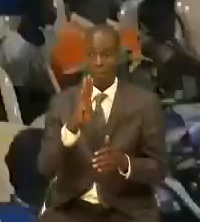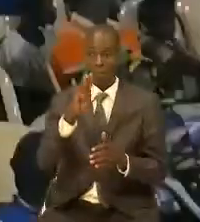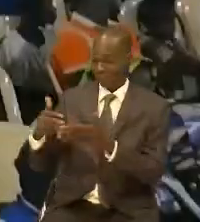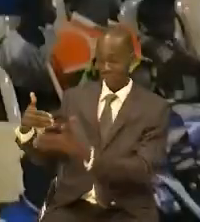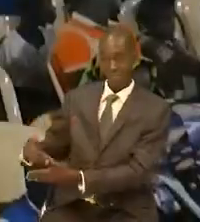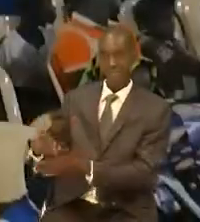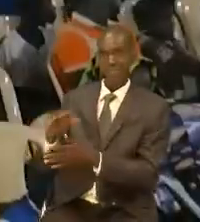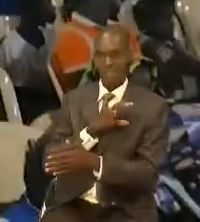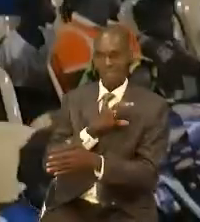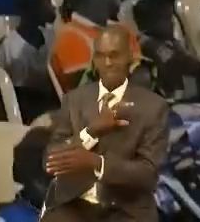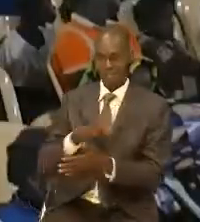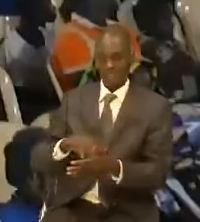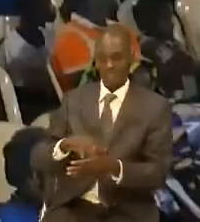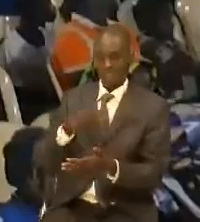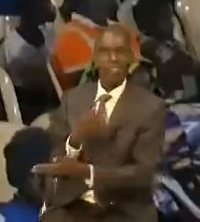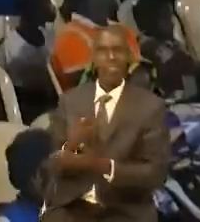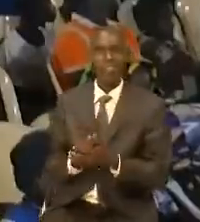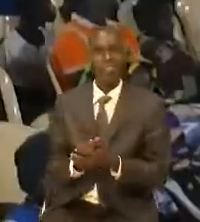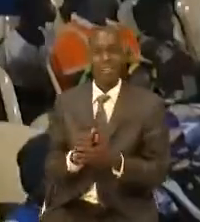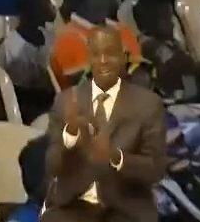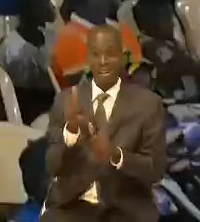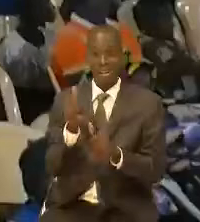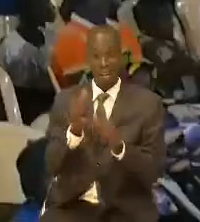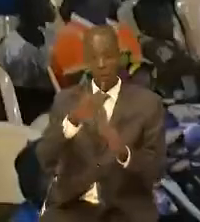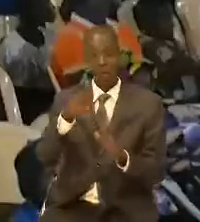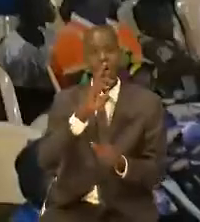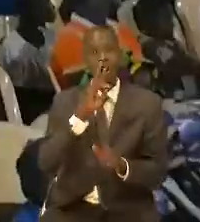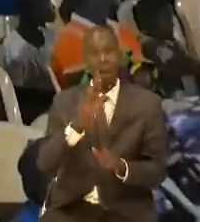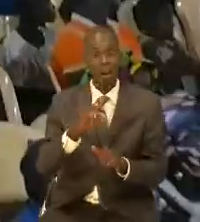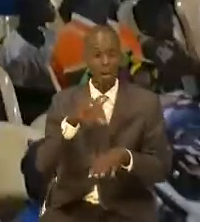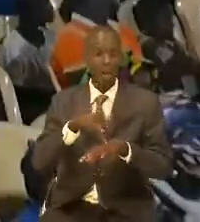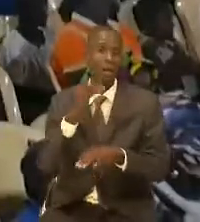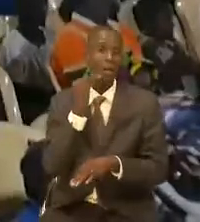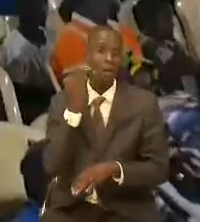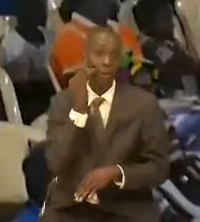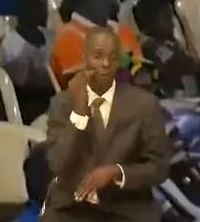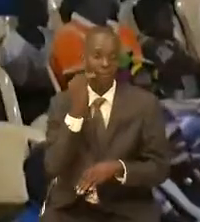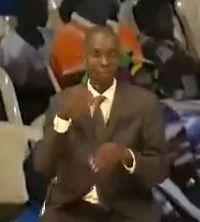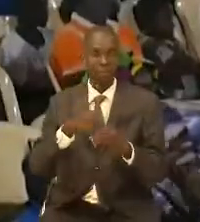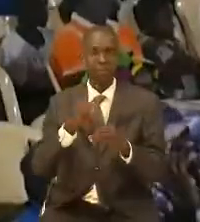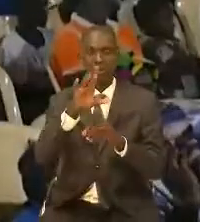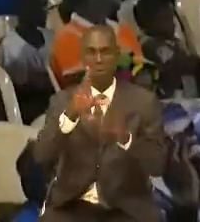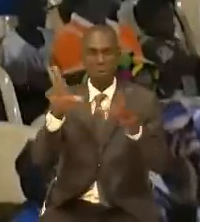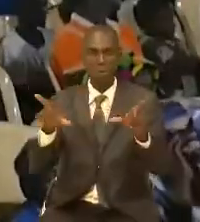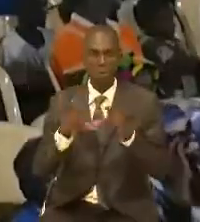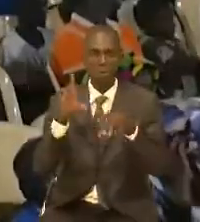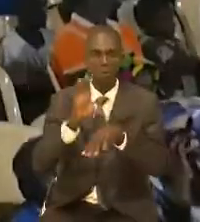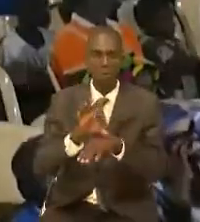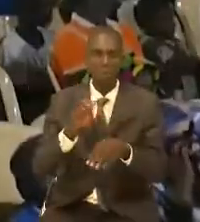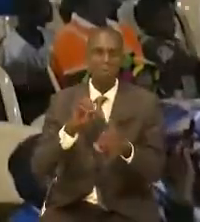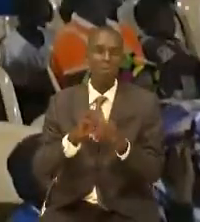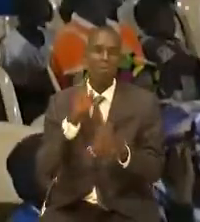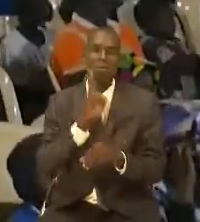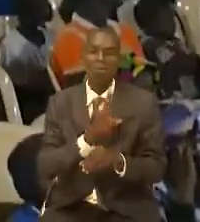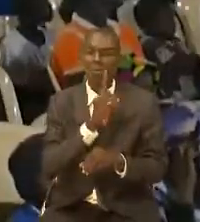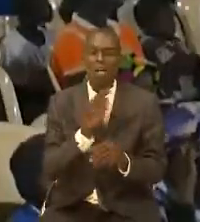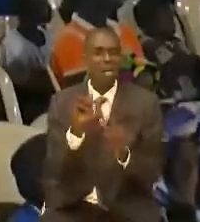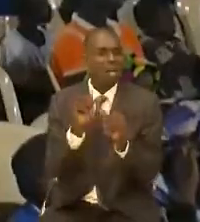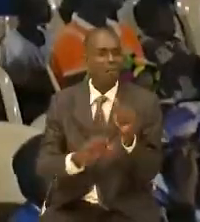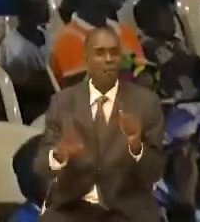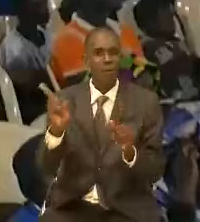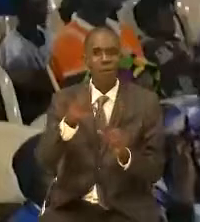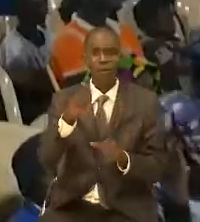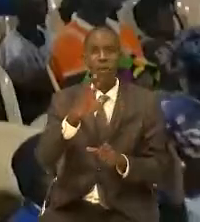there anywhere you are in your home in the local church in a hotel anywhere you are